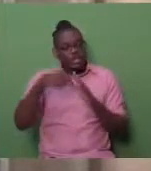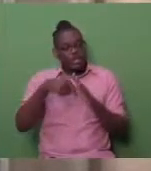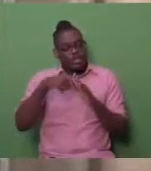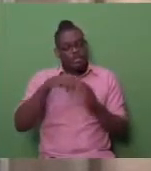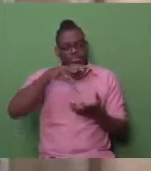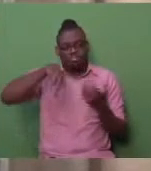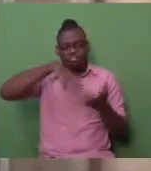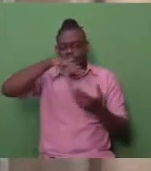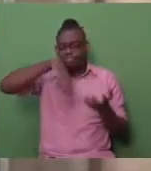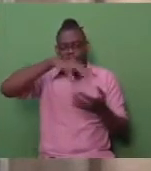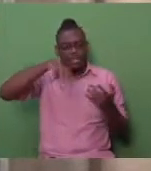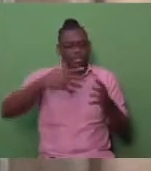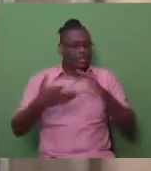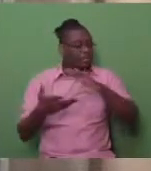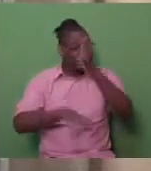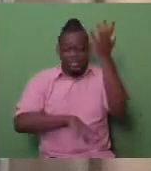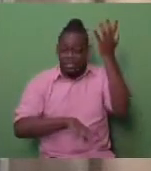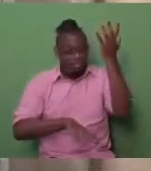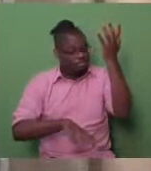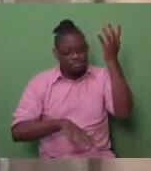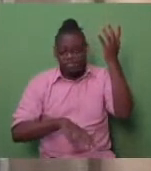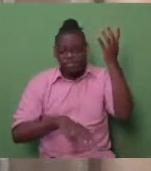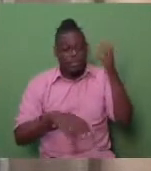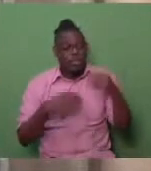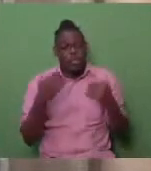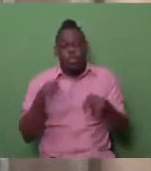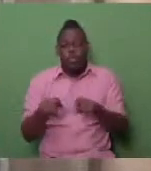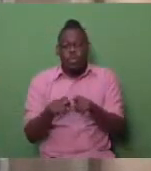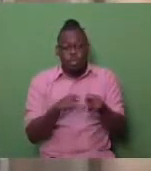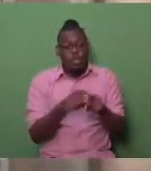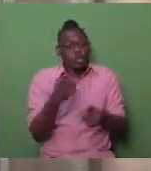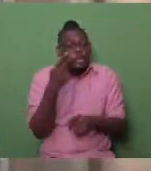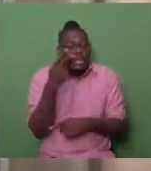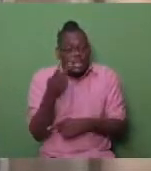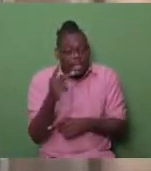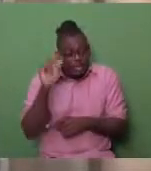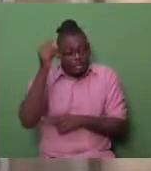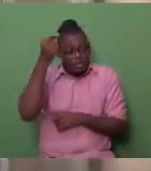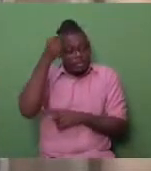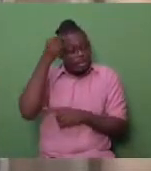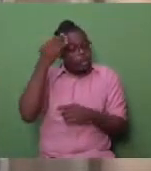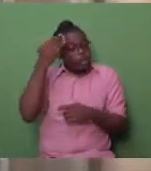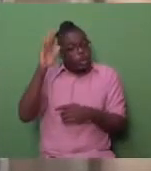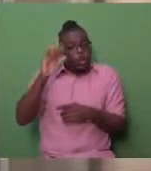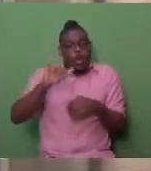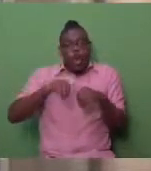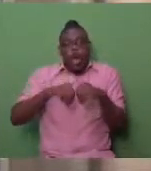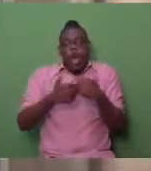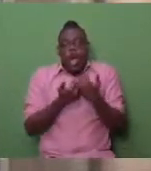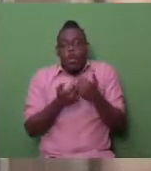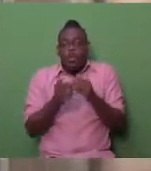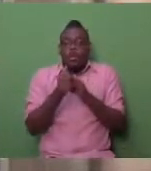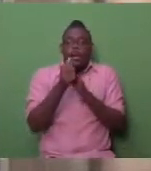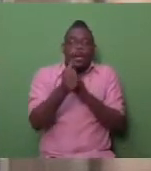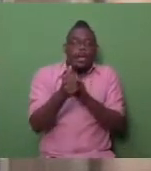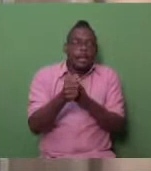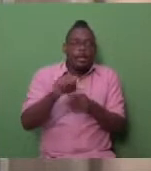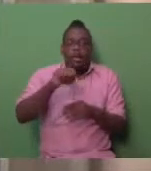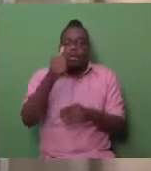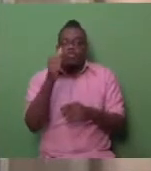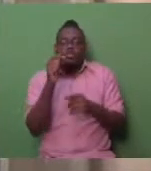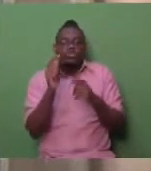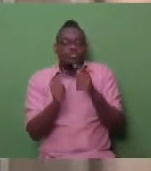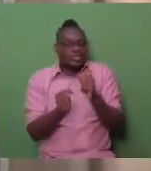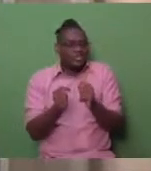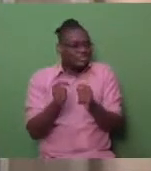or lead us out of the abyss into which they have sunk us. As we have done in the past, the United National Congress